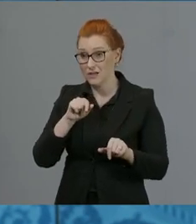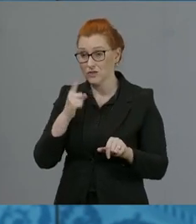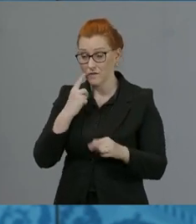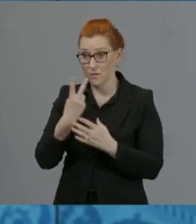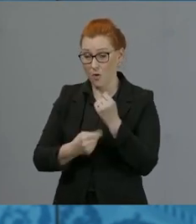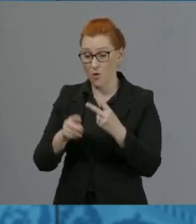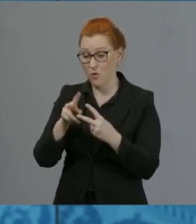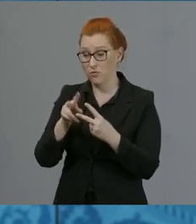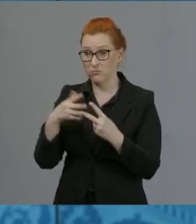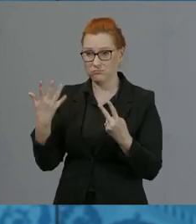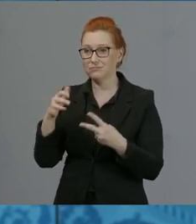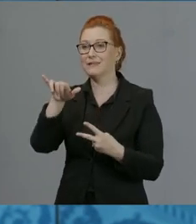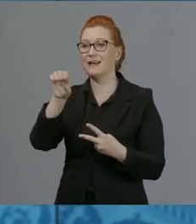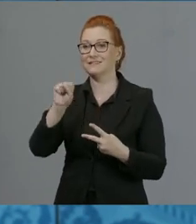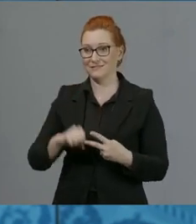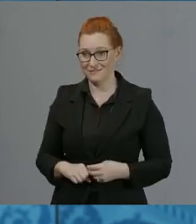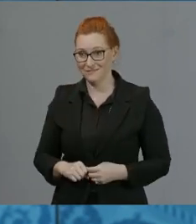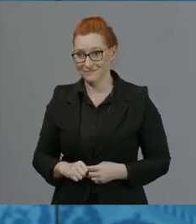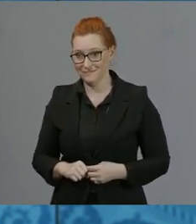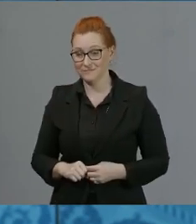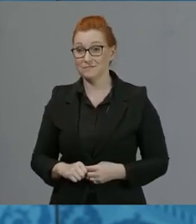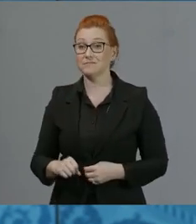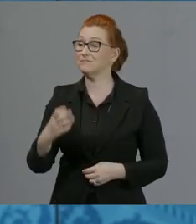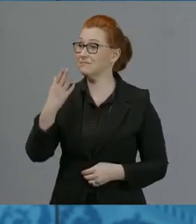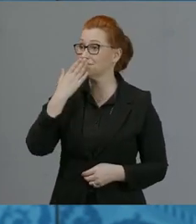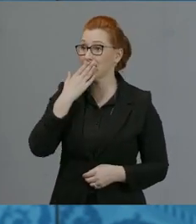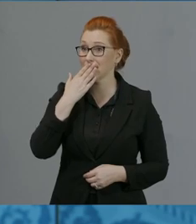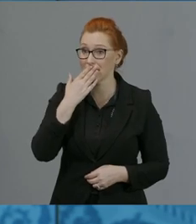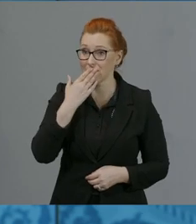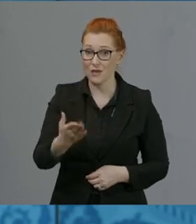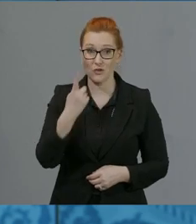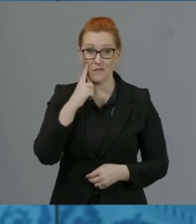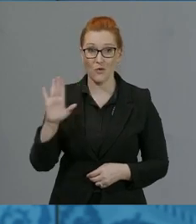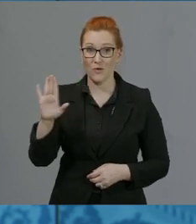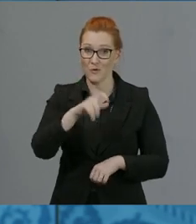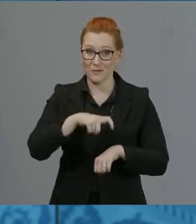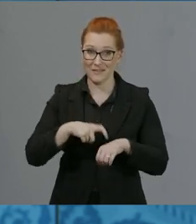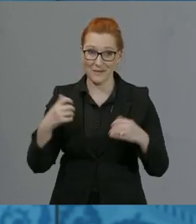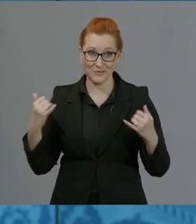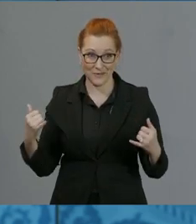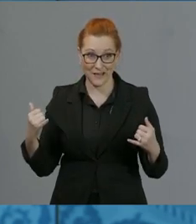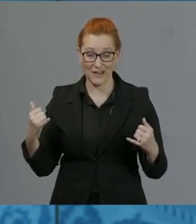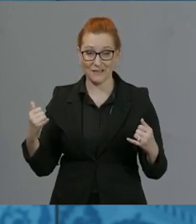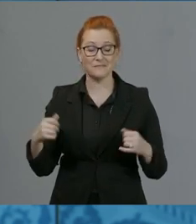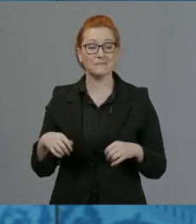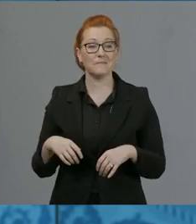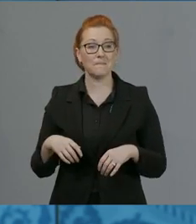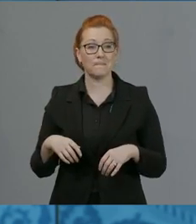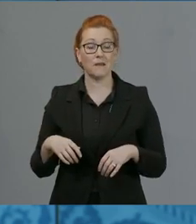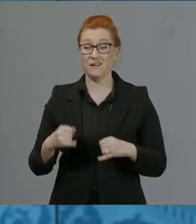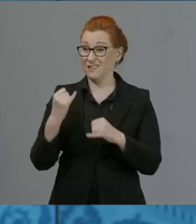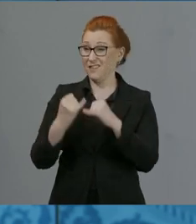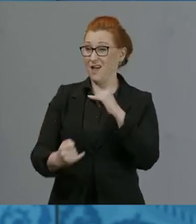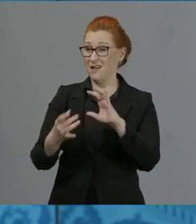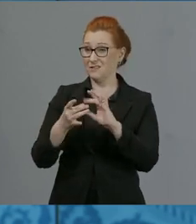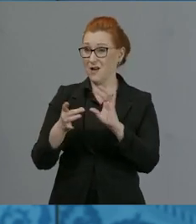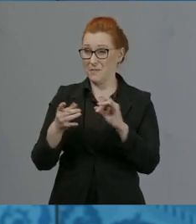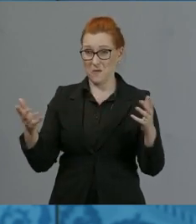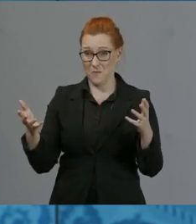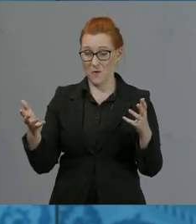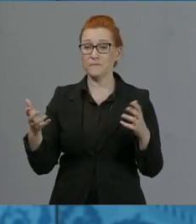questions would be yes. And I want to thank you for your time today. I want to close by just